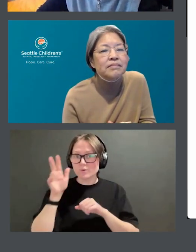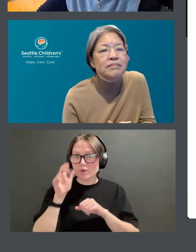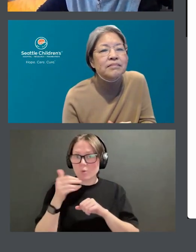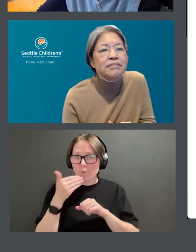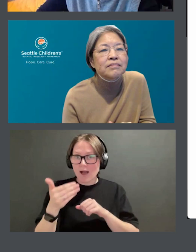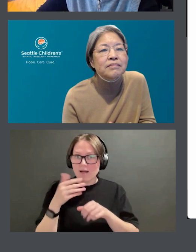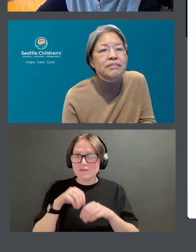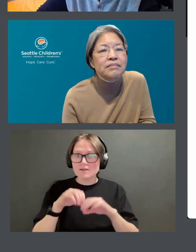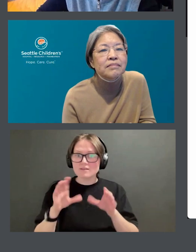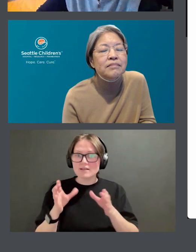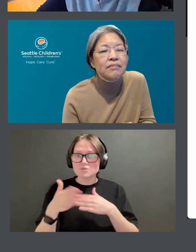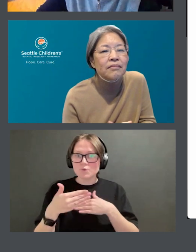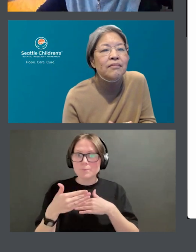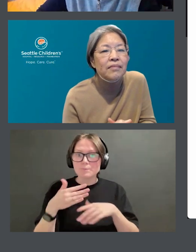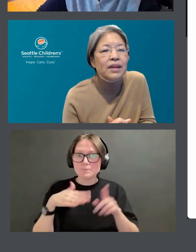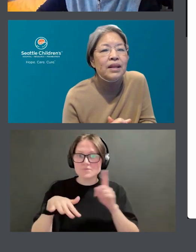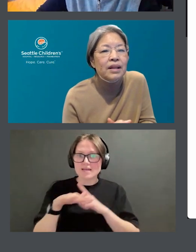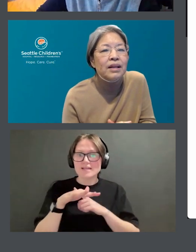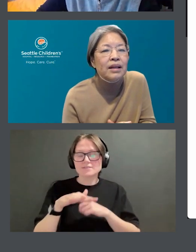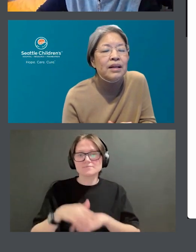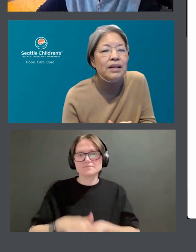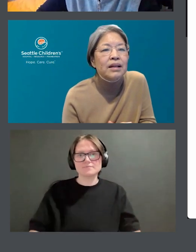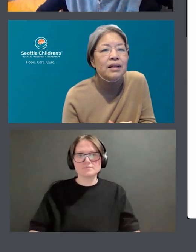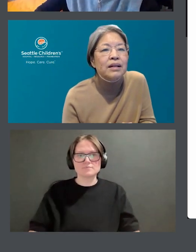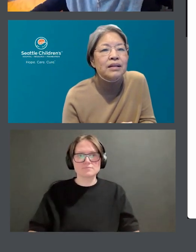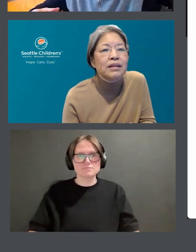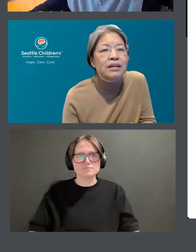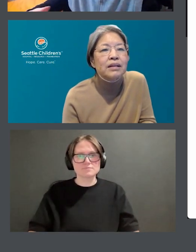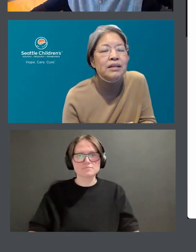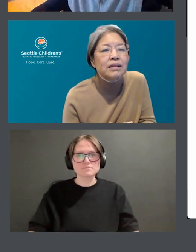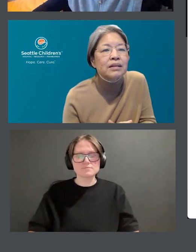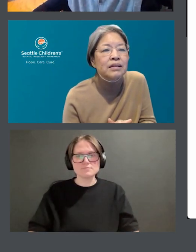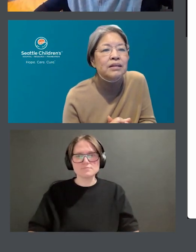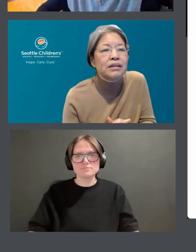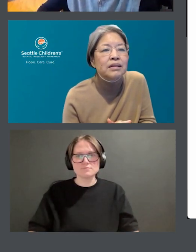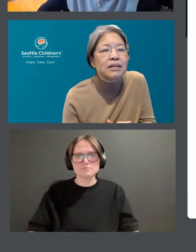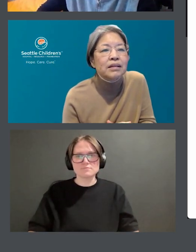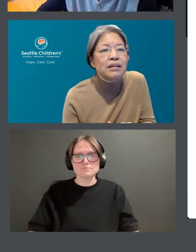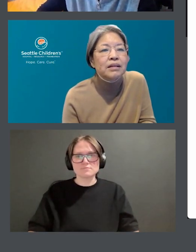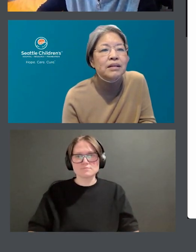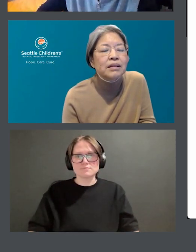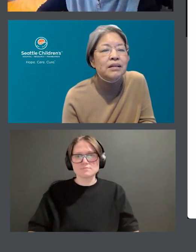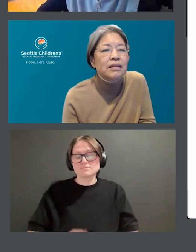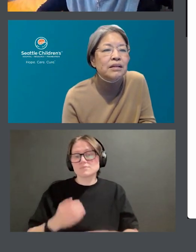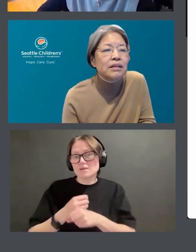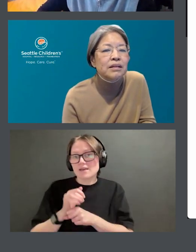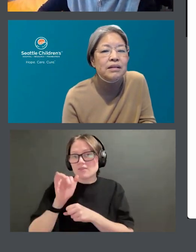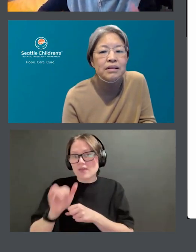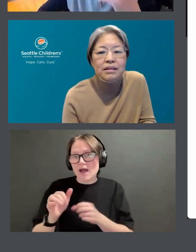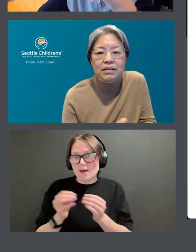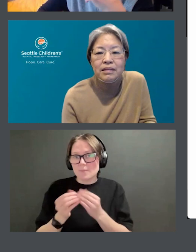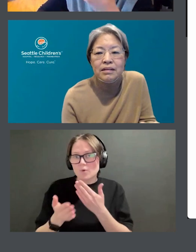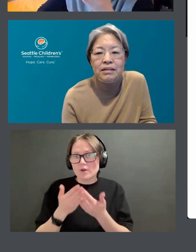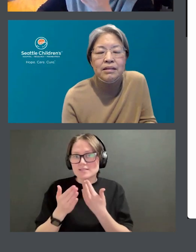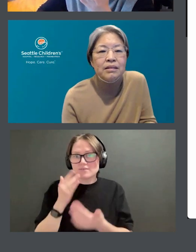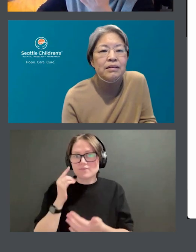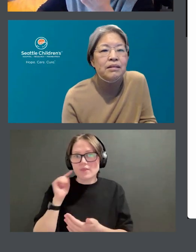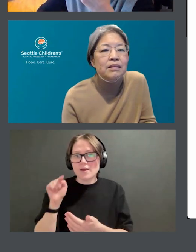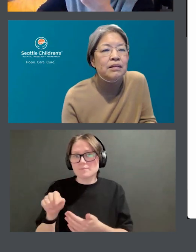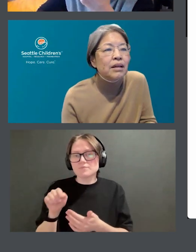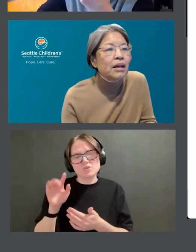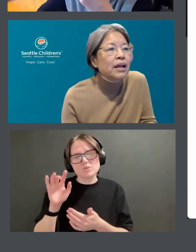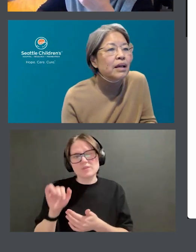classroom setting, and make that easier for them. And so that's where we